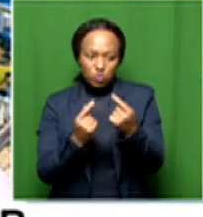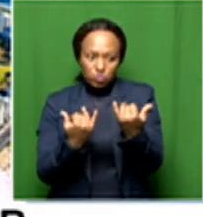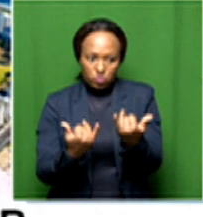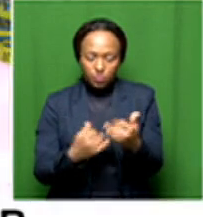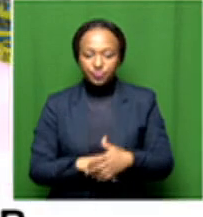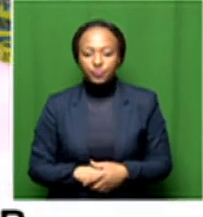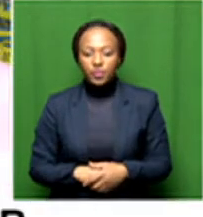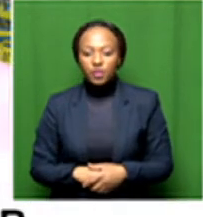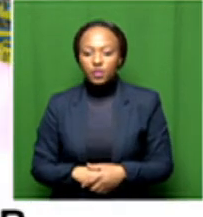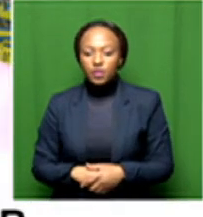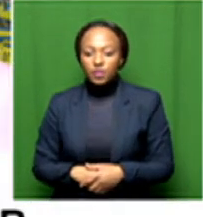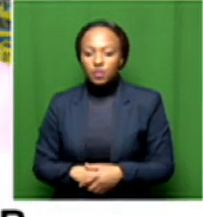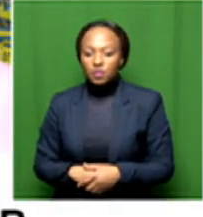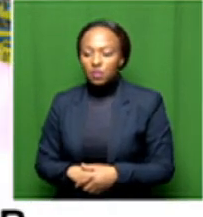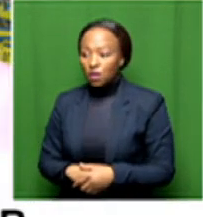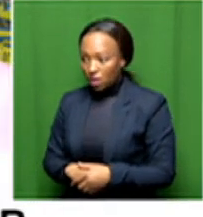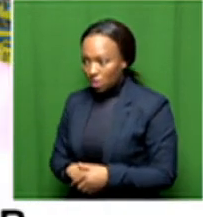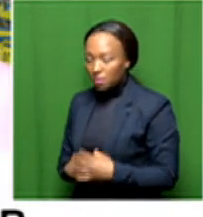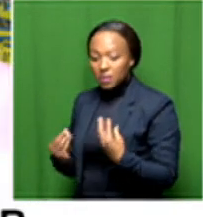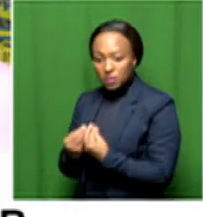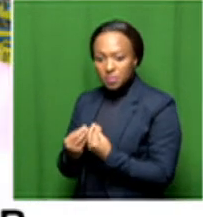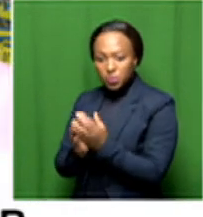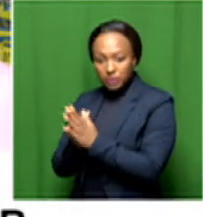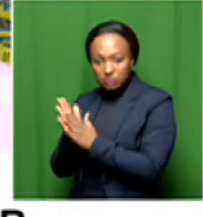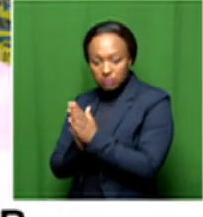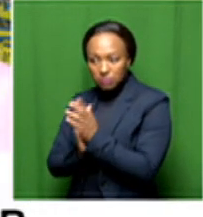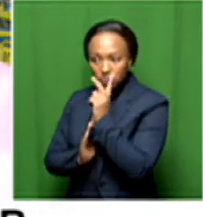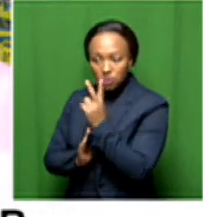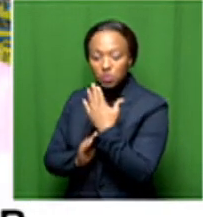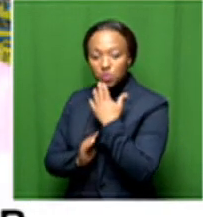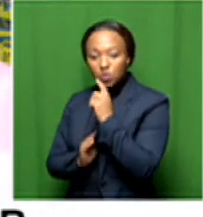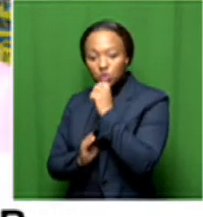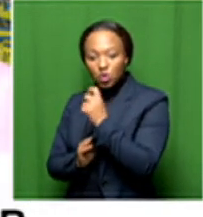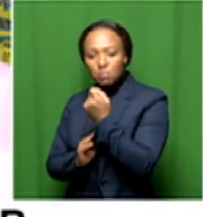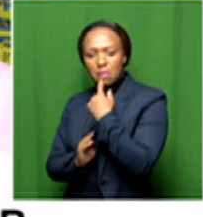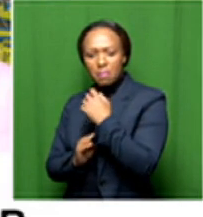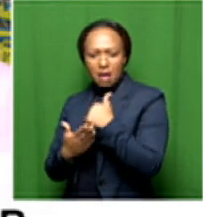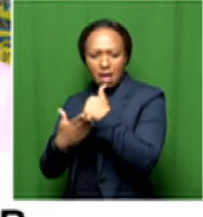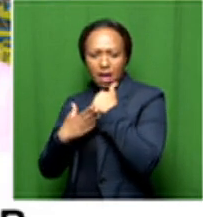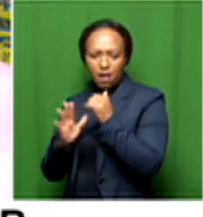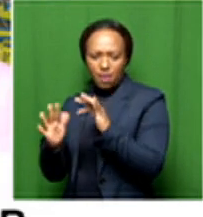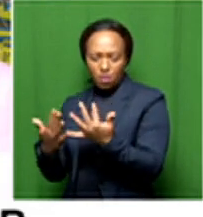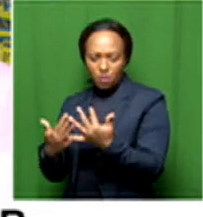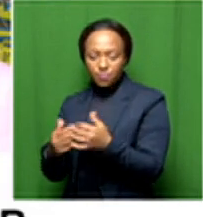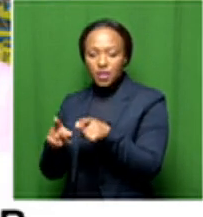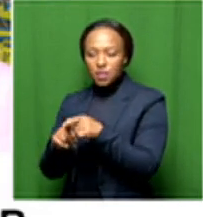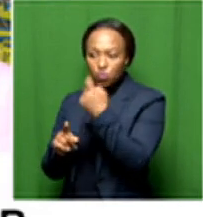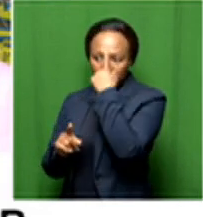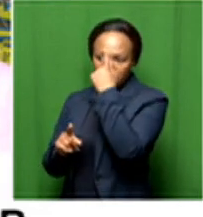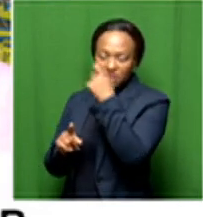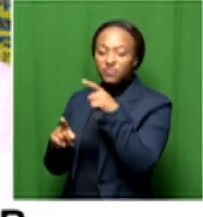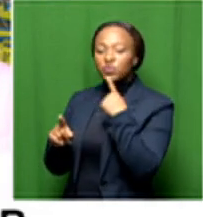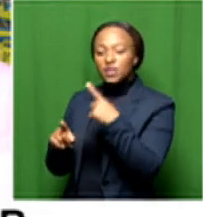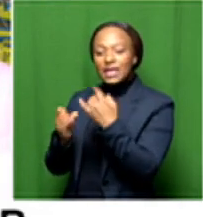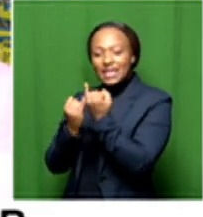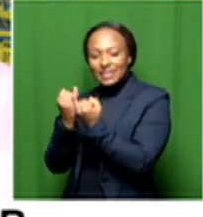So it's something to look forward to see if, in fact, this does help. But what I believe and what you're saying is that the trials